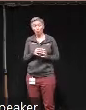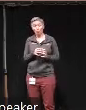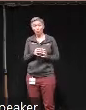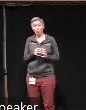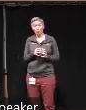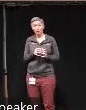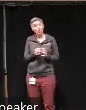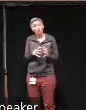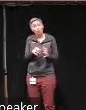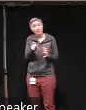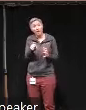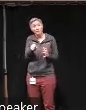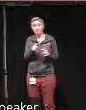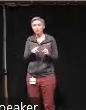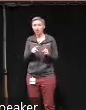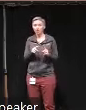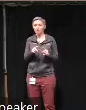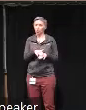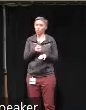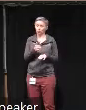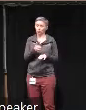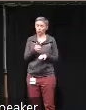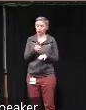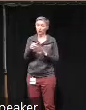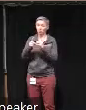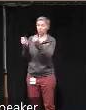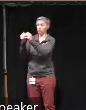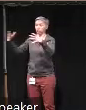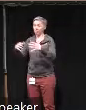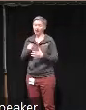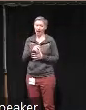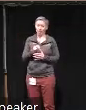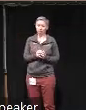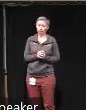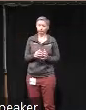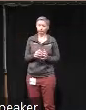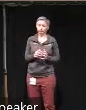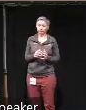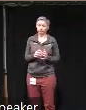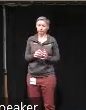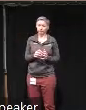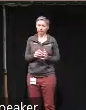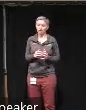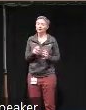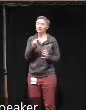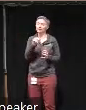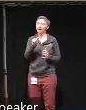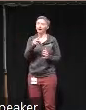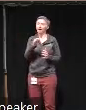we've been growing, but not as fast as our overall department growth. And led by